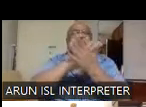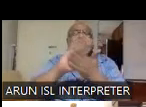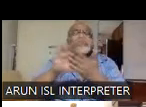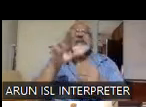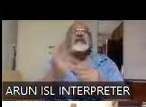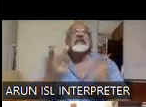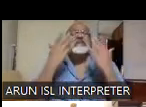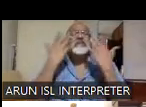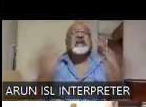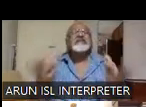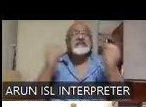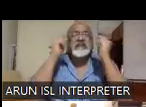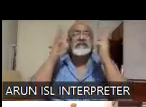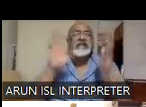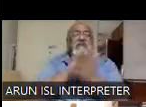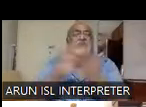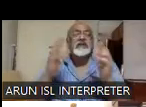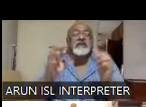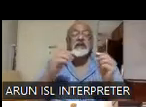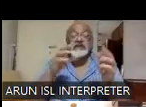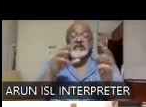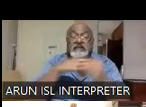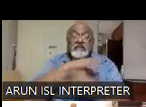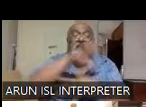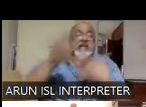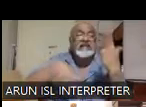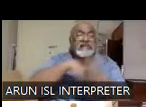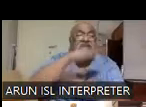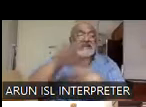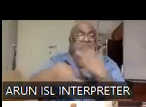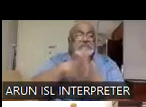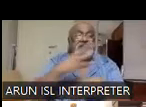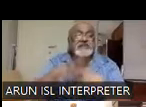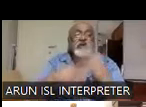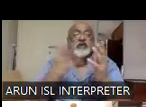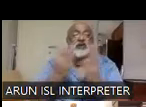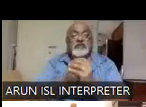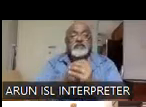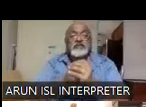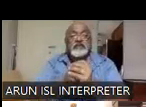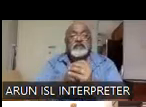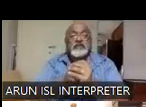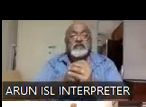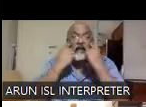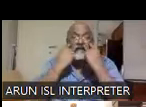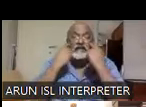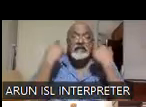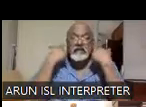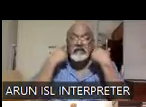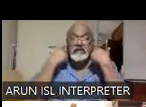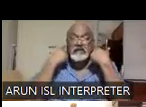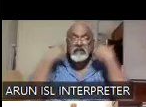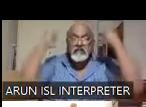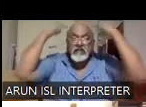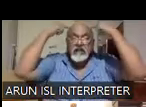Why? Because we are a heterogeneous group. You move from the eyes to the ears.